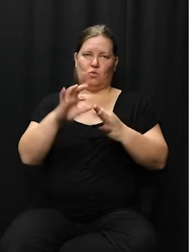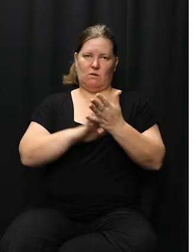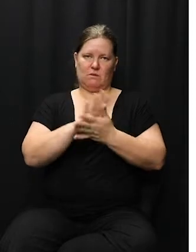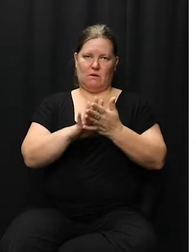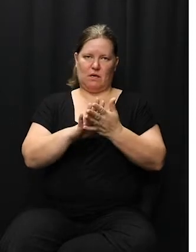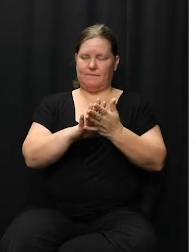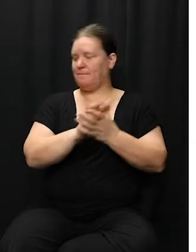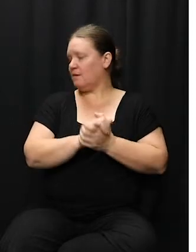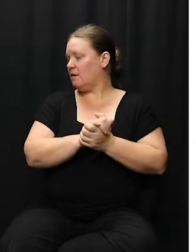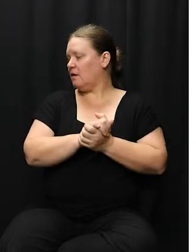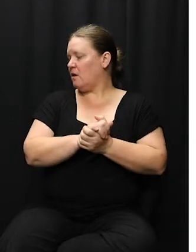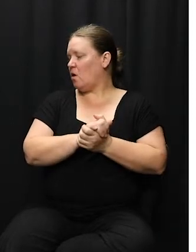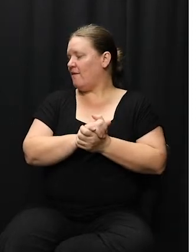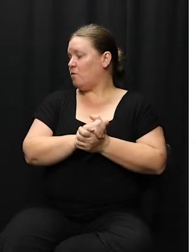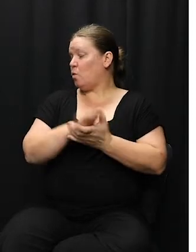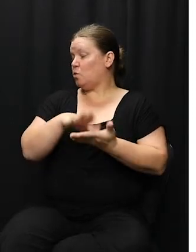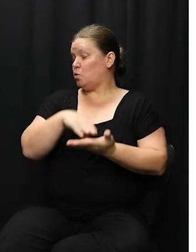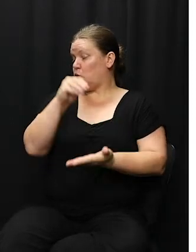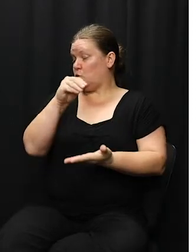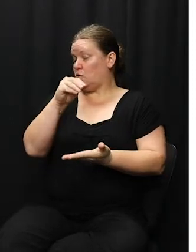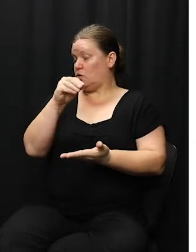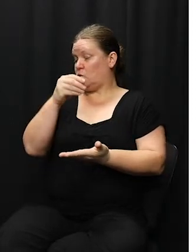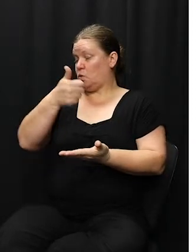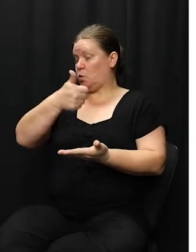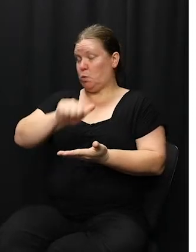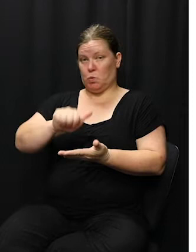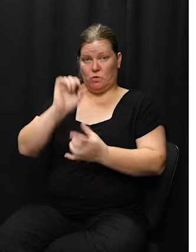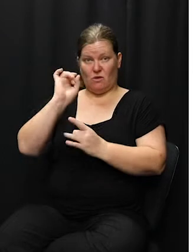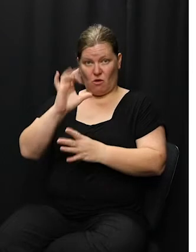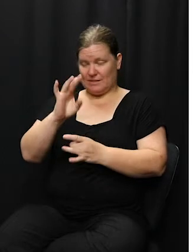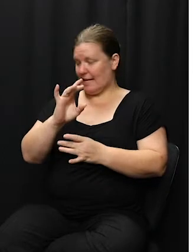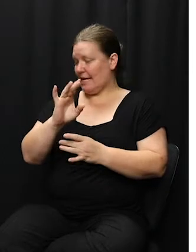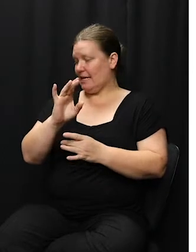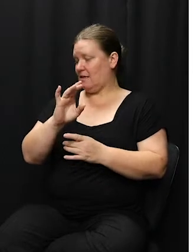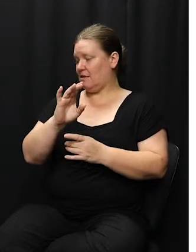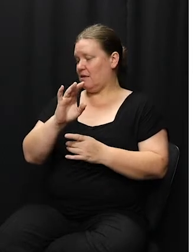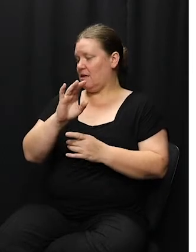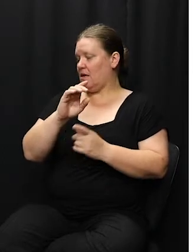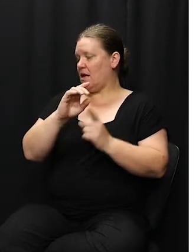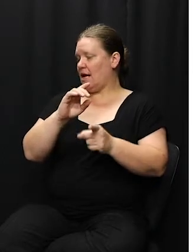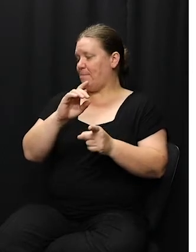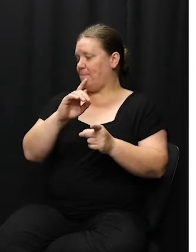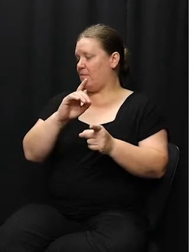And those families don't sign typically. So for students who use Auslan,